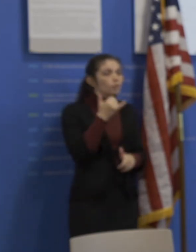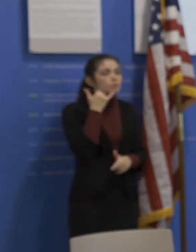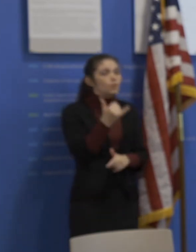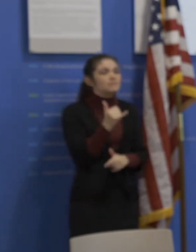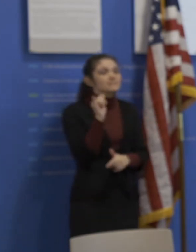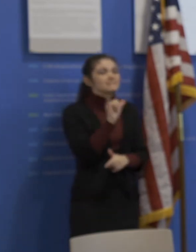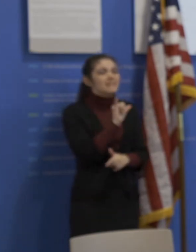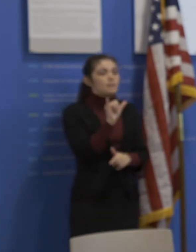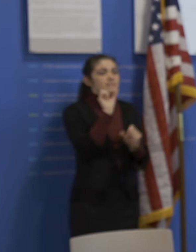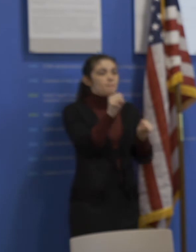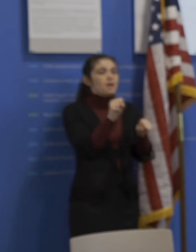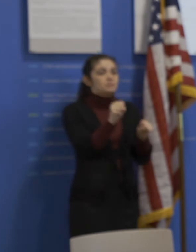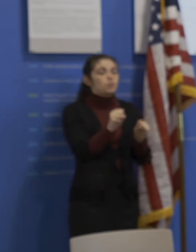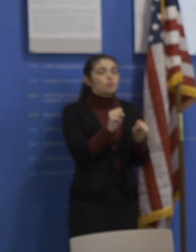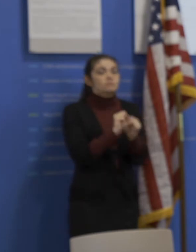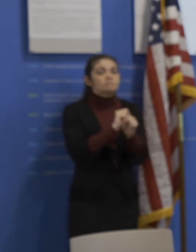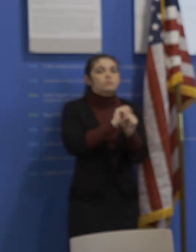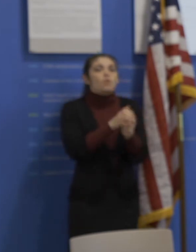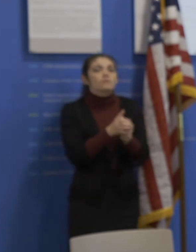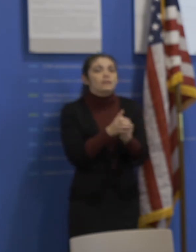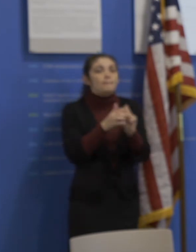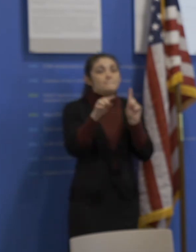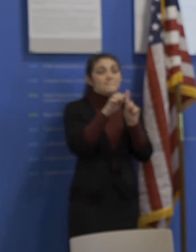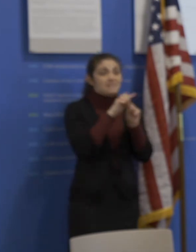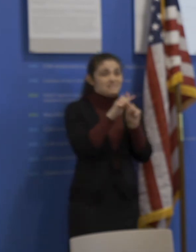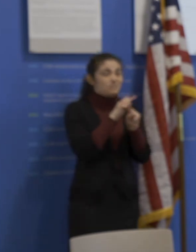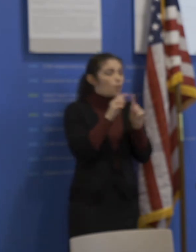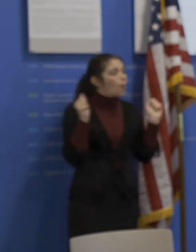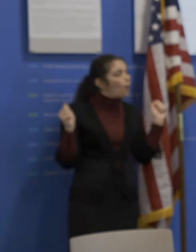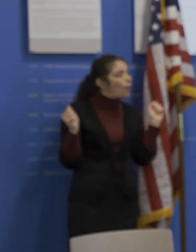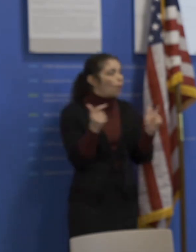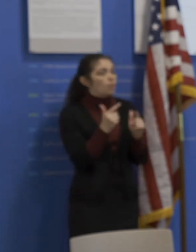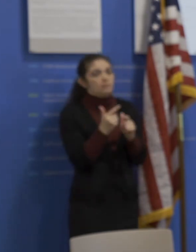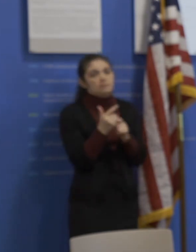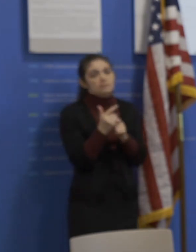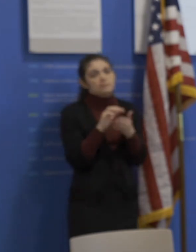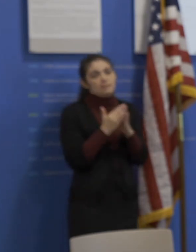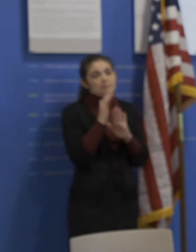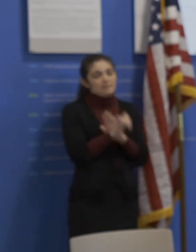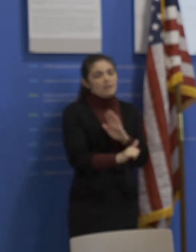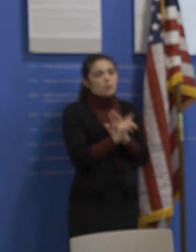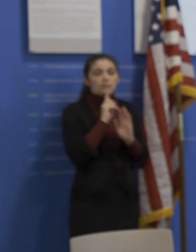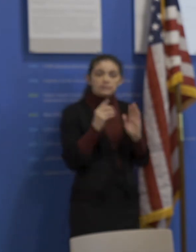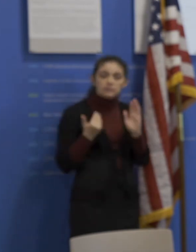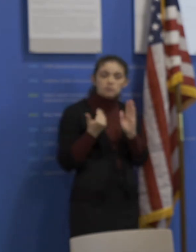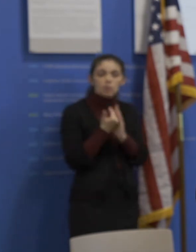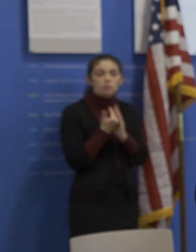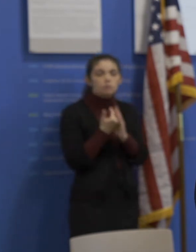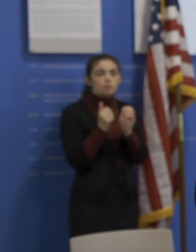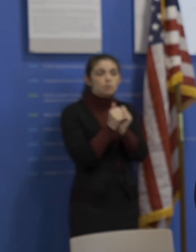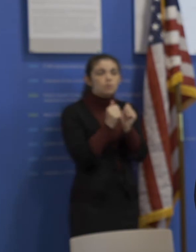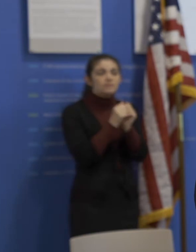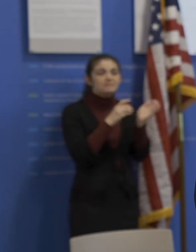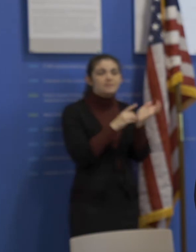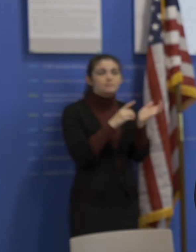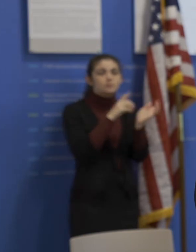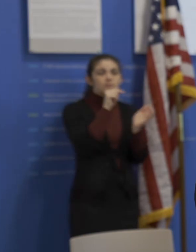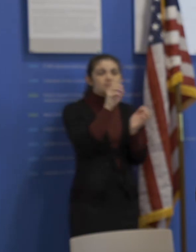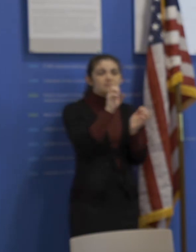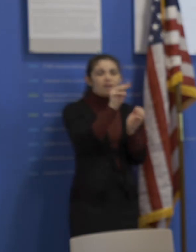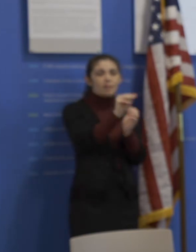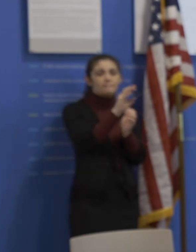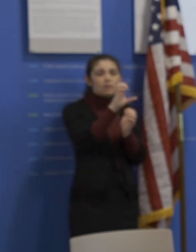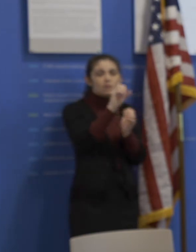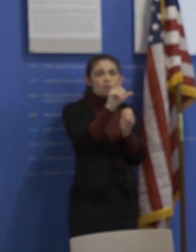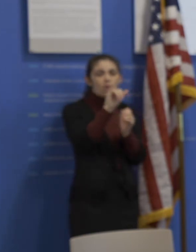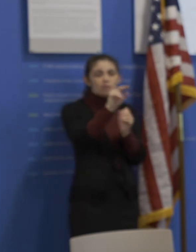a potential COVID positive case. They need to treat every call that way. So we work very closely with Dr. Tom Collins from Metro Health.